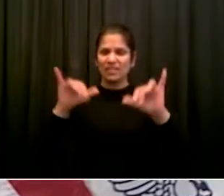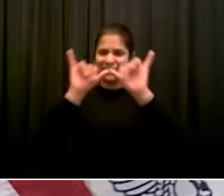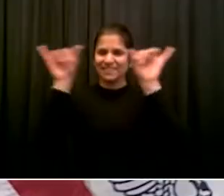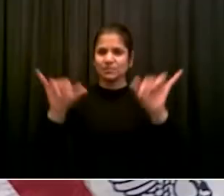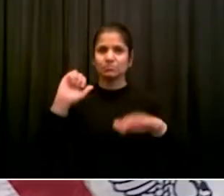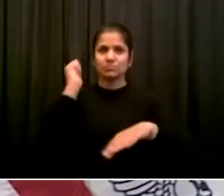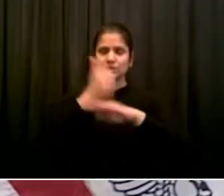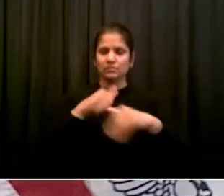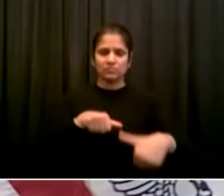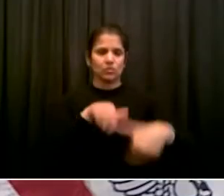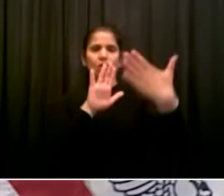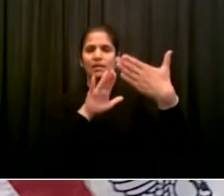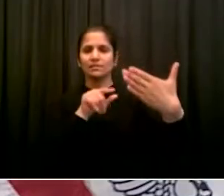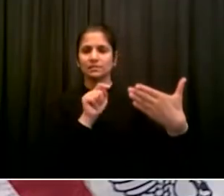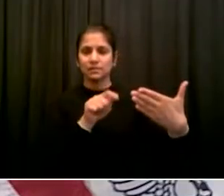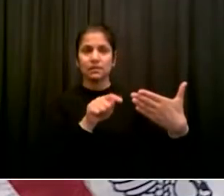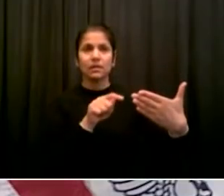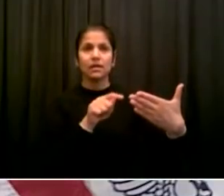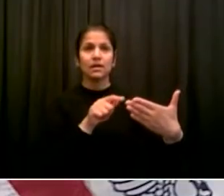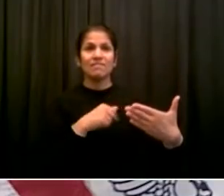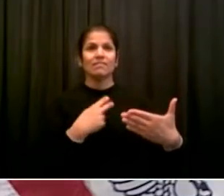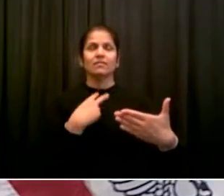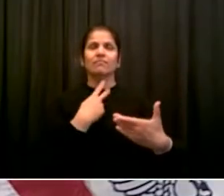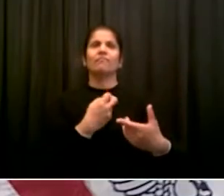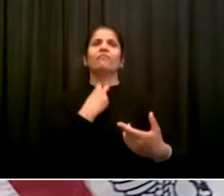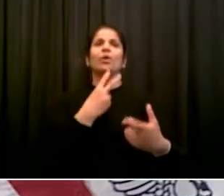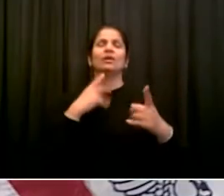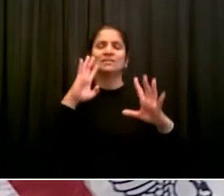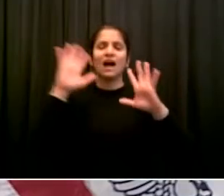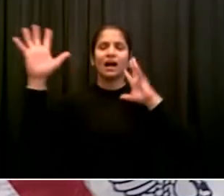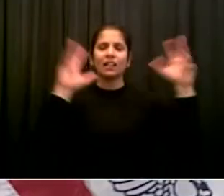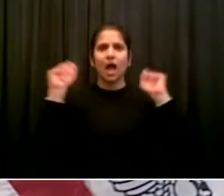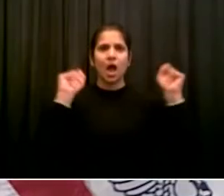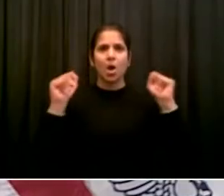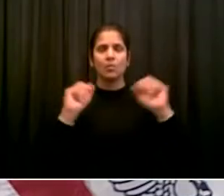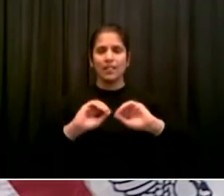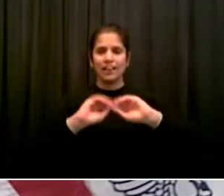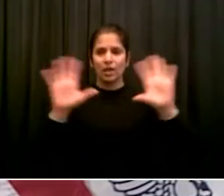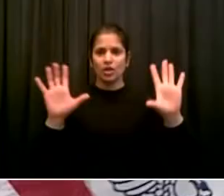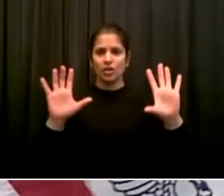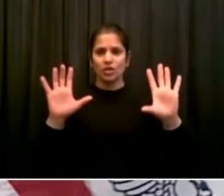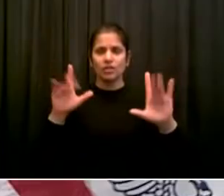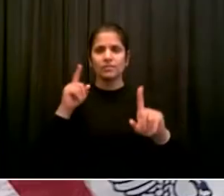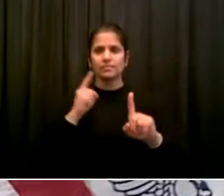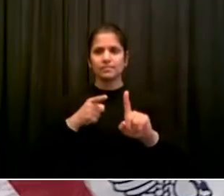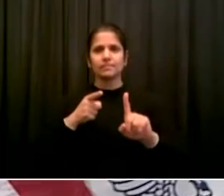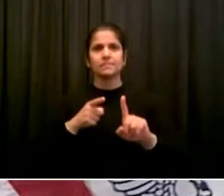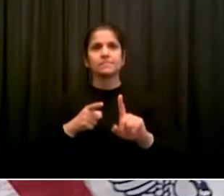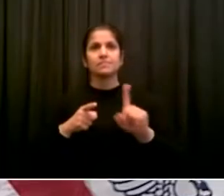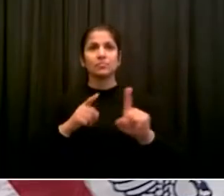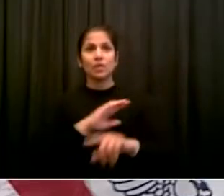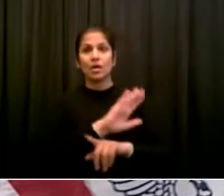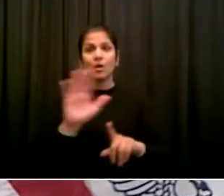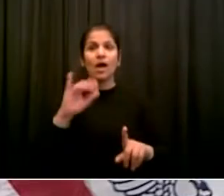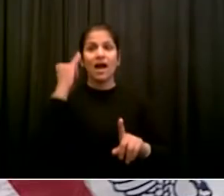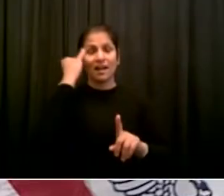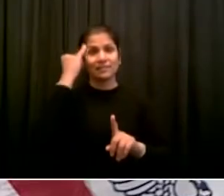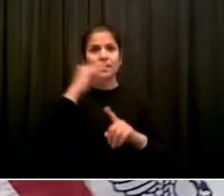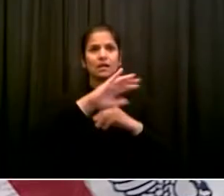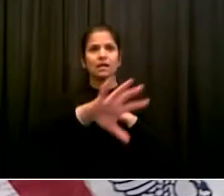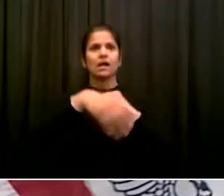voice comes through loud and clear in those ideas that are put forward in this report. My pleasure to introduce the CEO